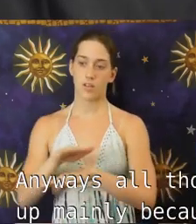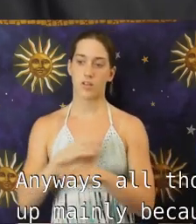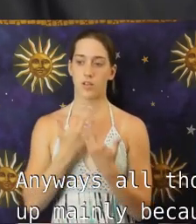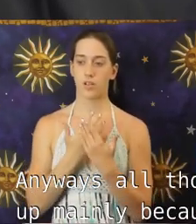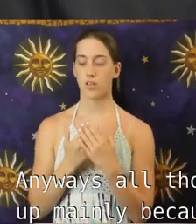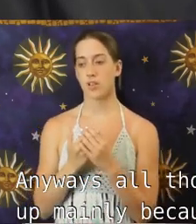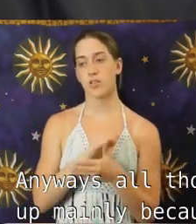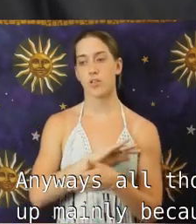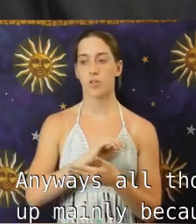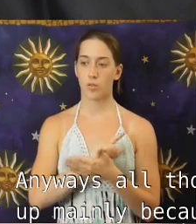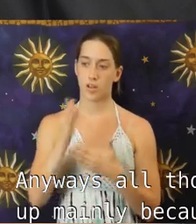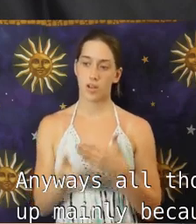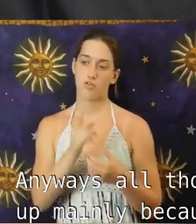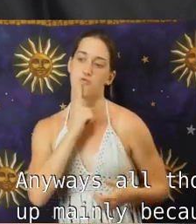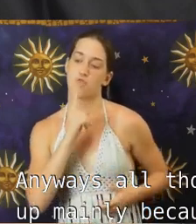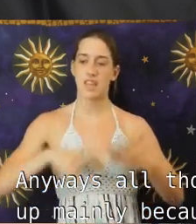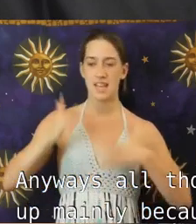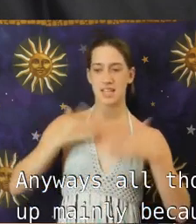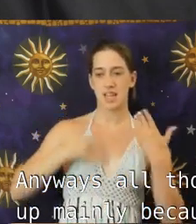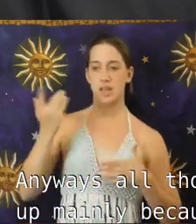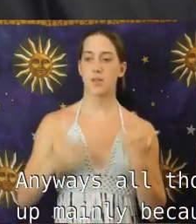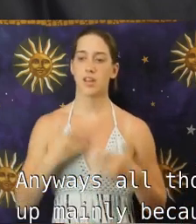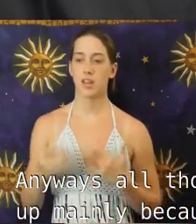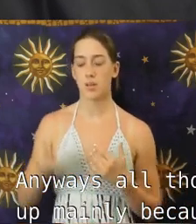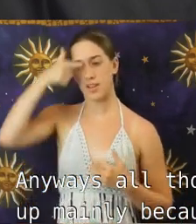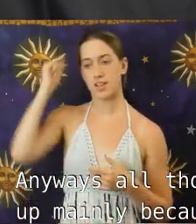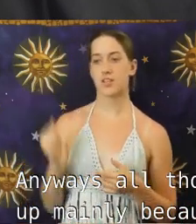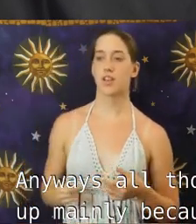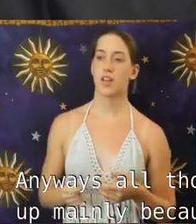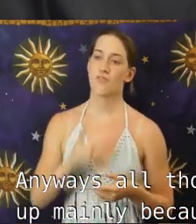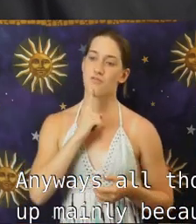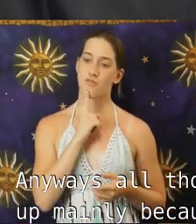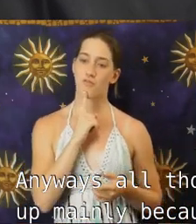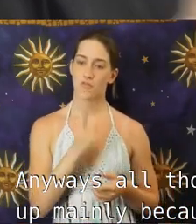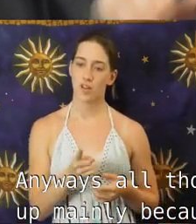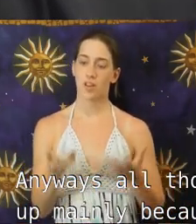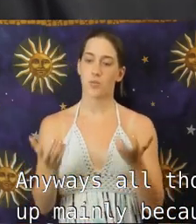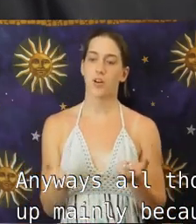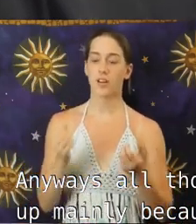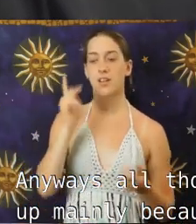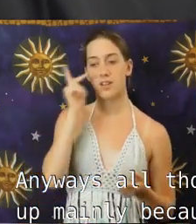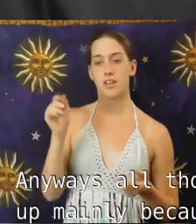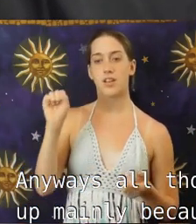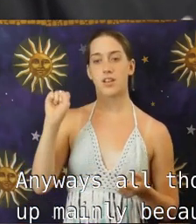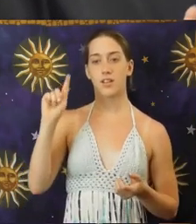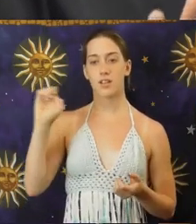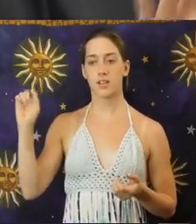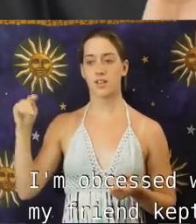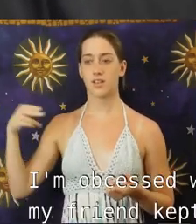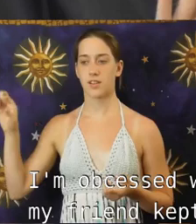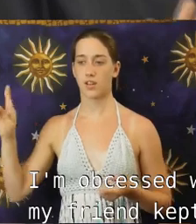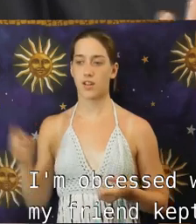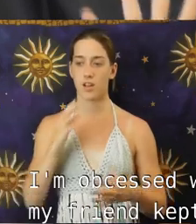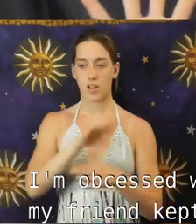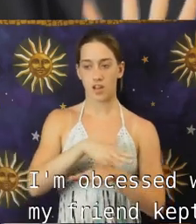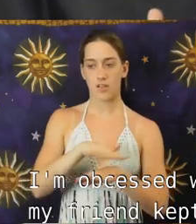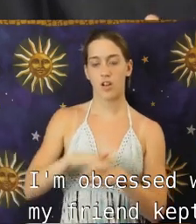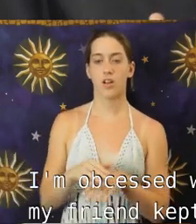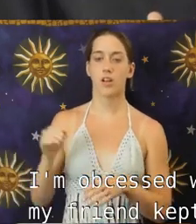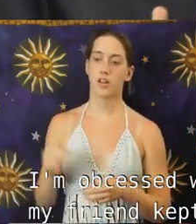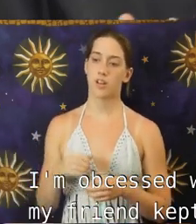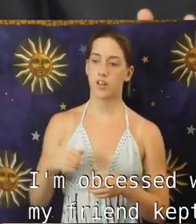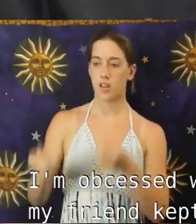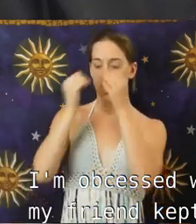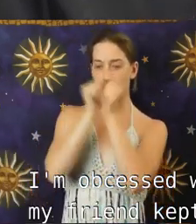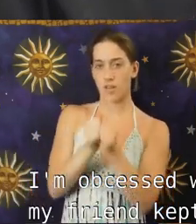Anyways, all those covers over the weekend really hyped me up, mainly because I'm obsessed with the